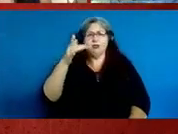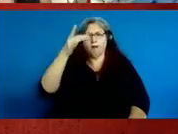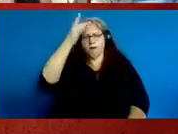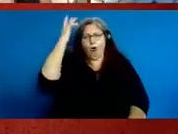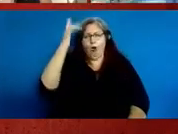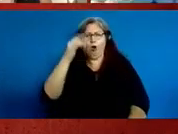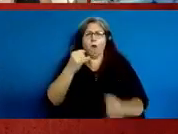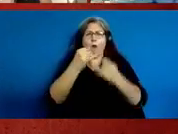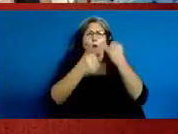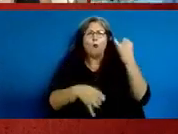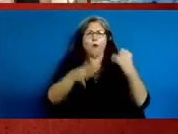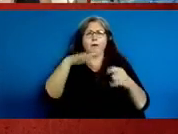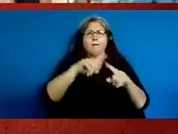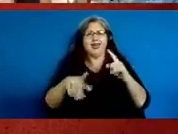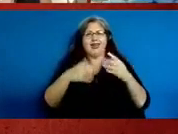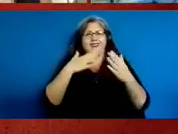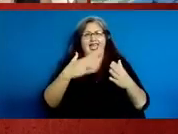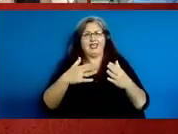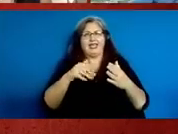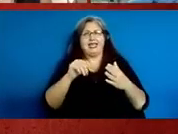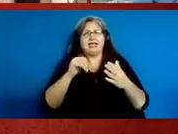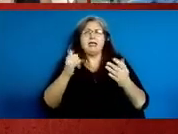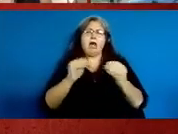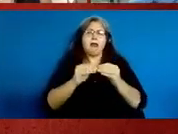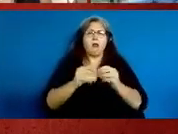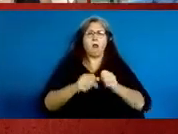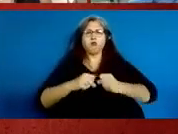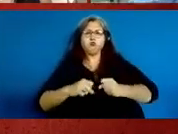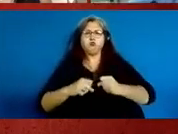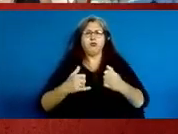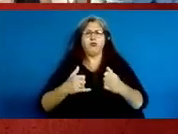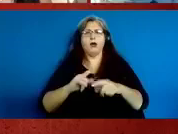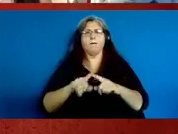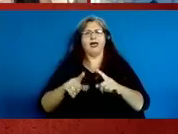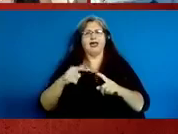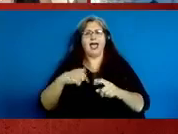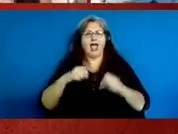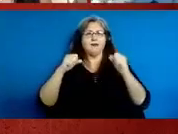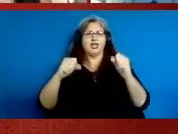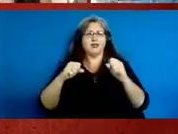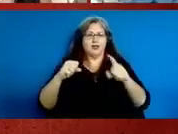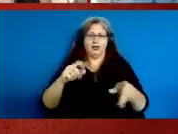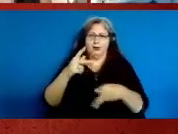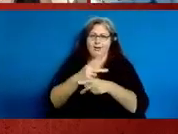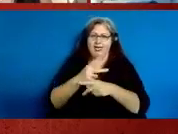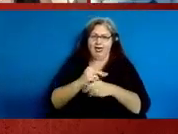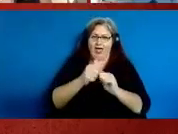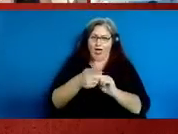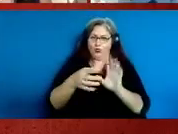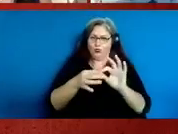but thankfully not so skinny anymore. So I'm cheering. Watch how you say that.